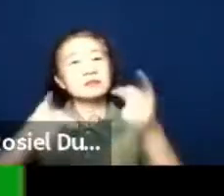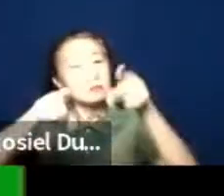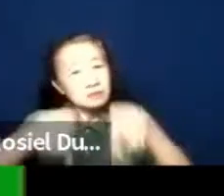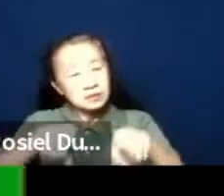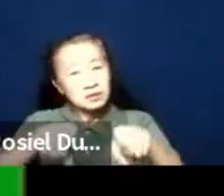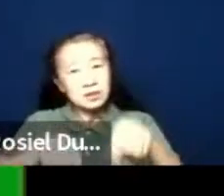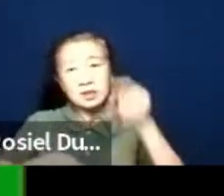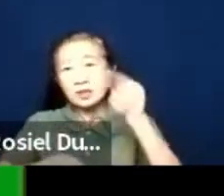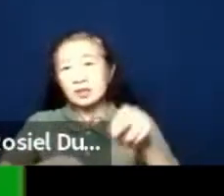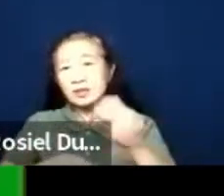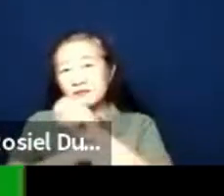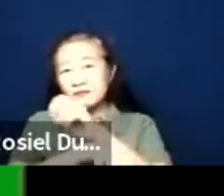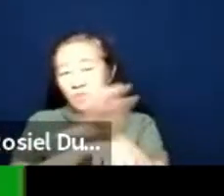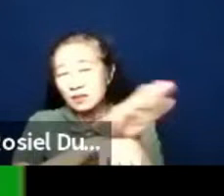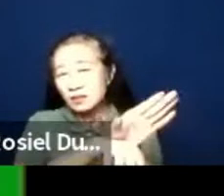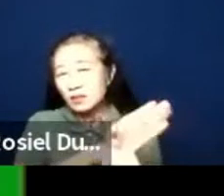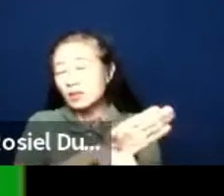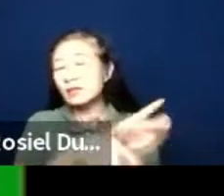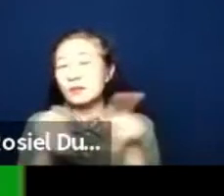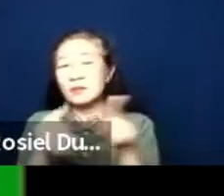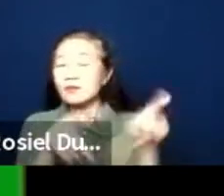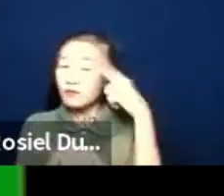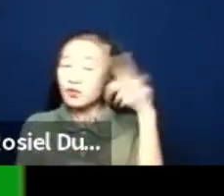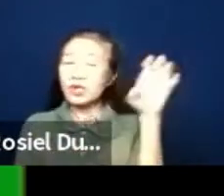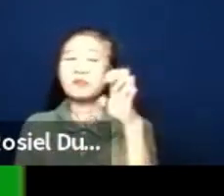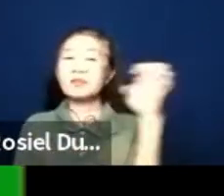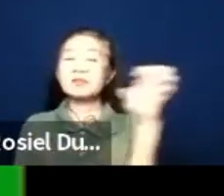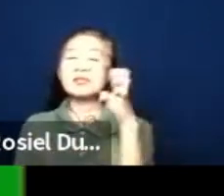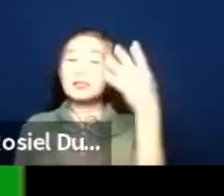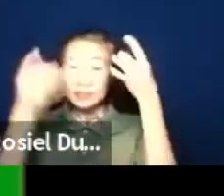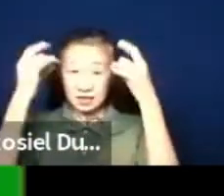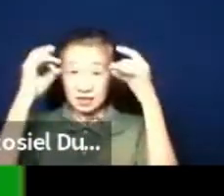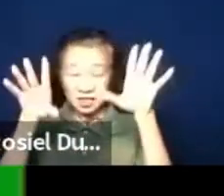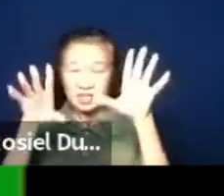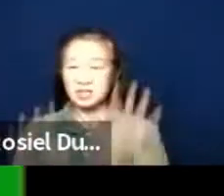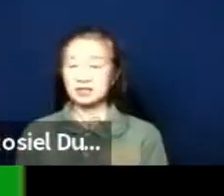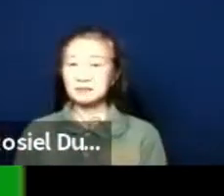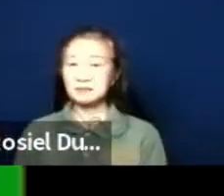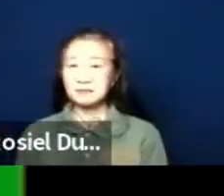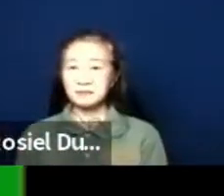and needs to effectively prepare for emergencies and disasters.